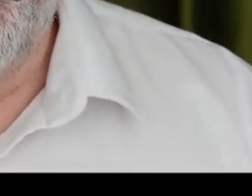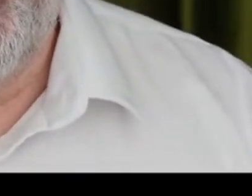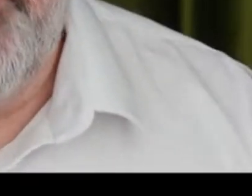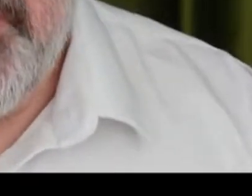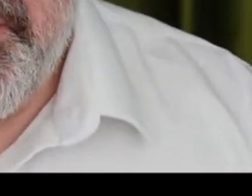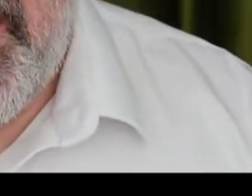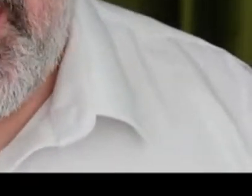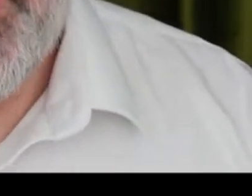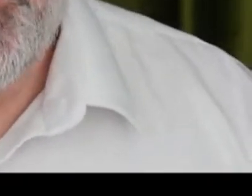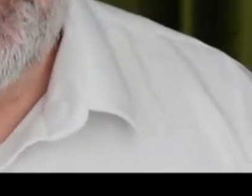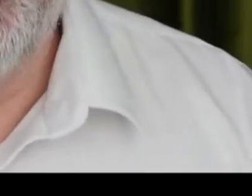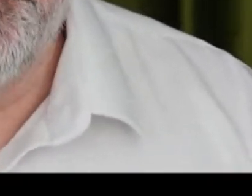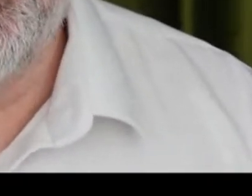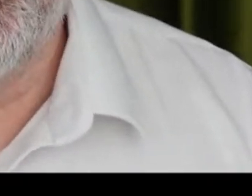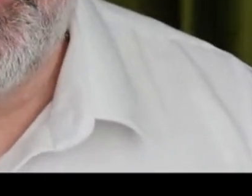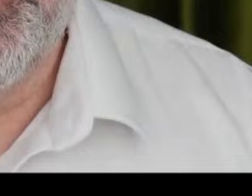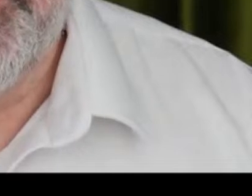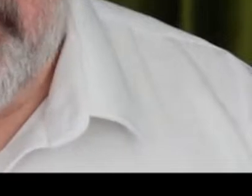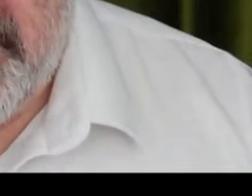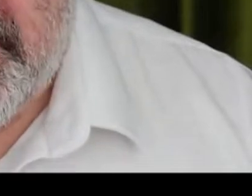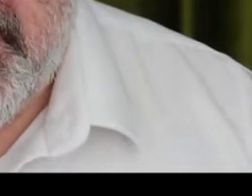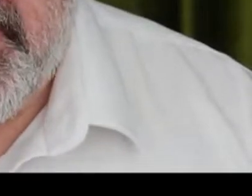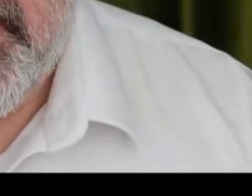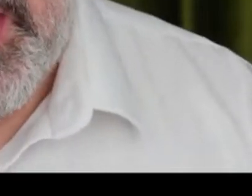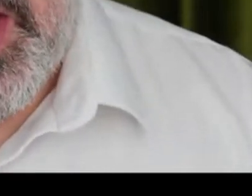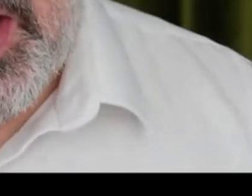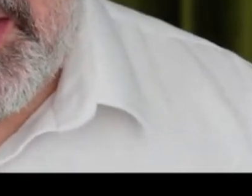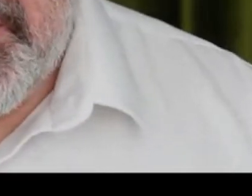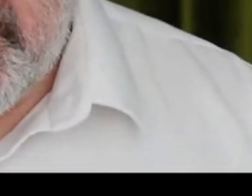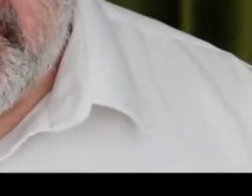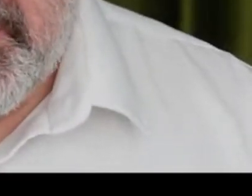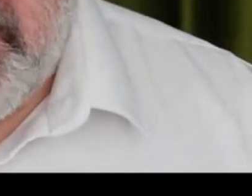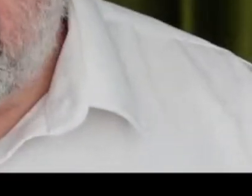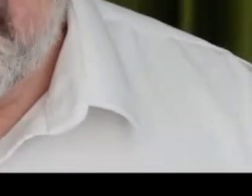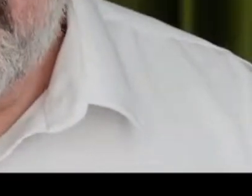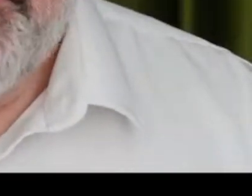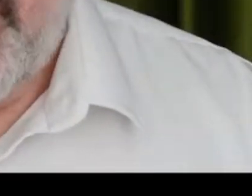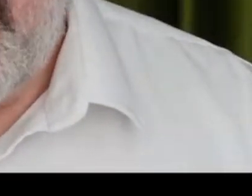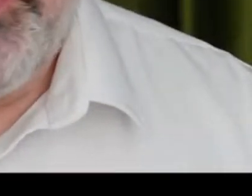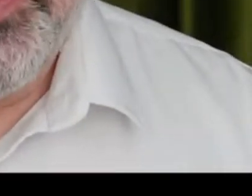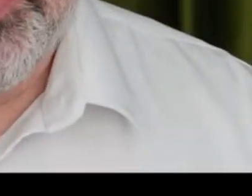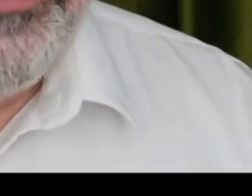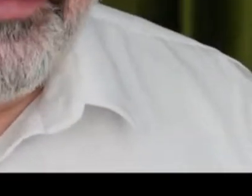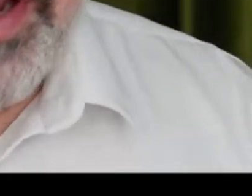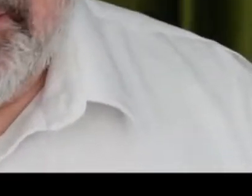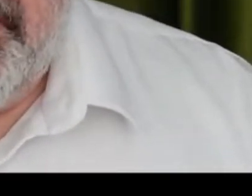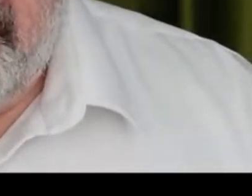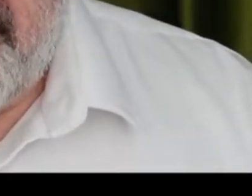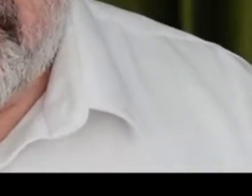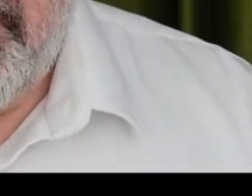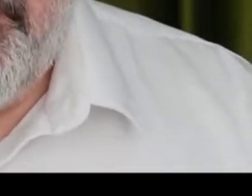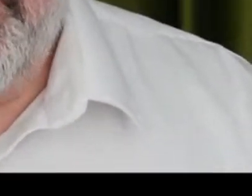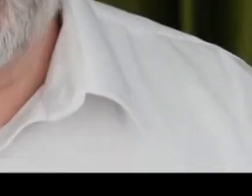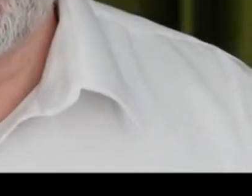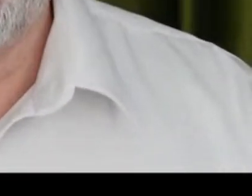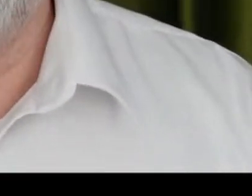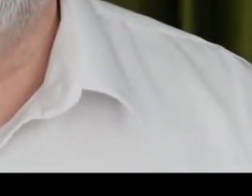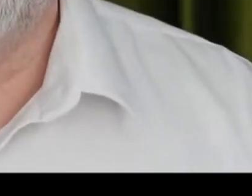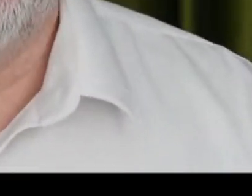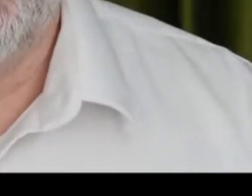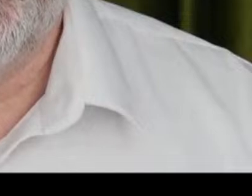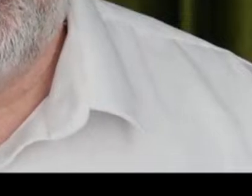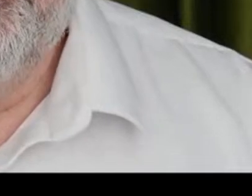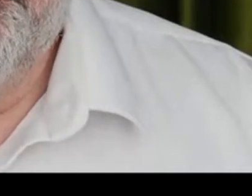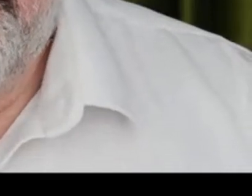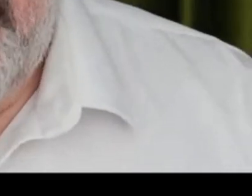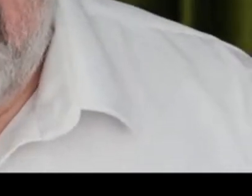Keir Starmer. Just say, I didn't like it if you didn't like it. And I just want to know, because maybe we're just overreacting, Jeff. So if you can say, I didn't